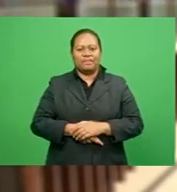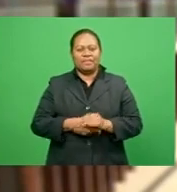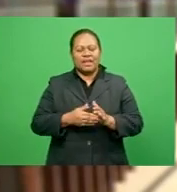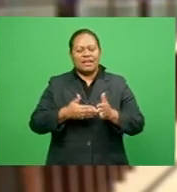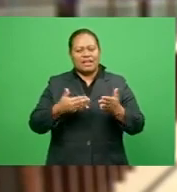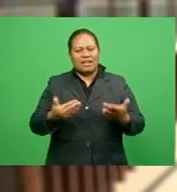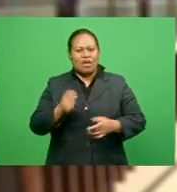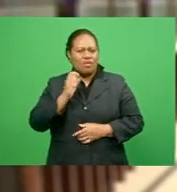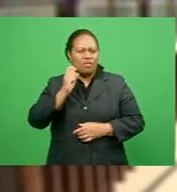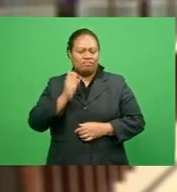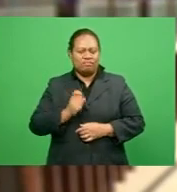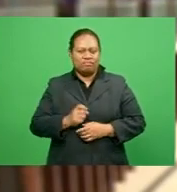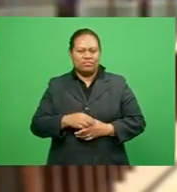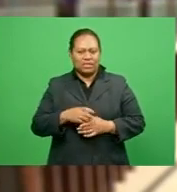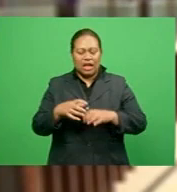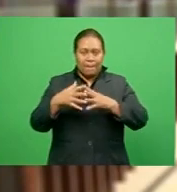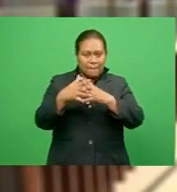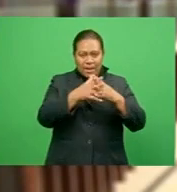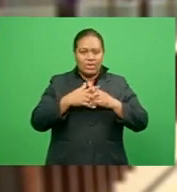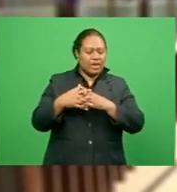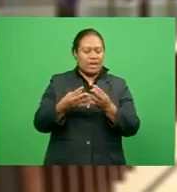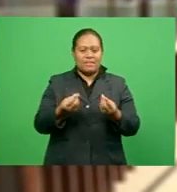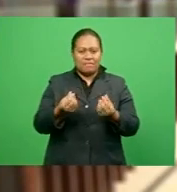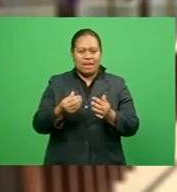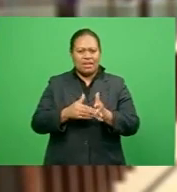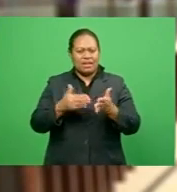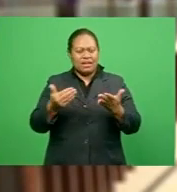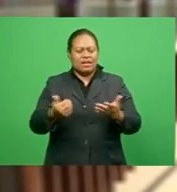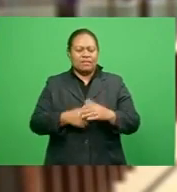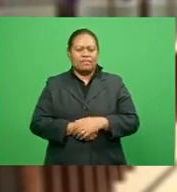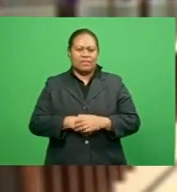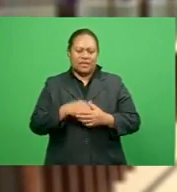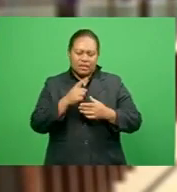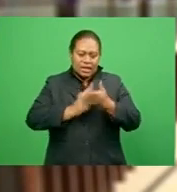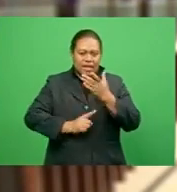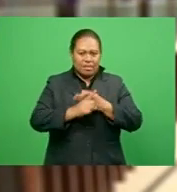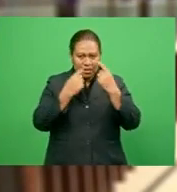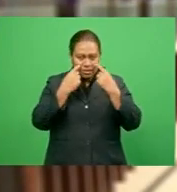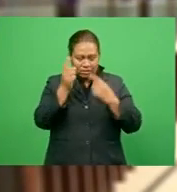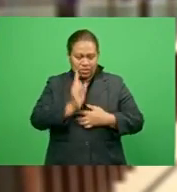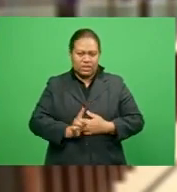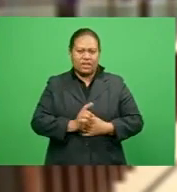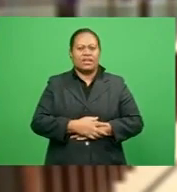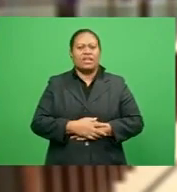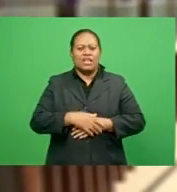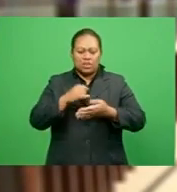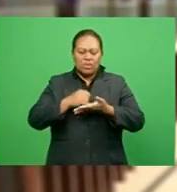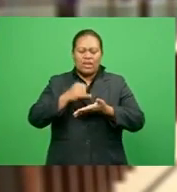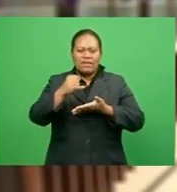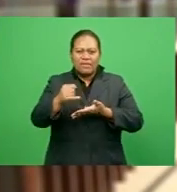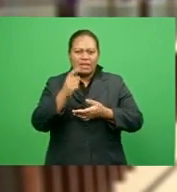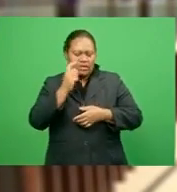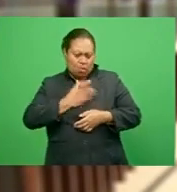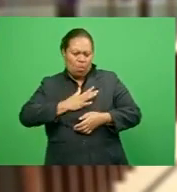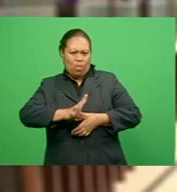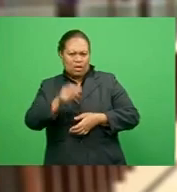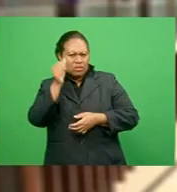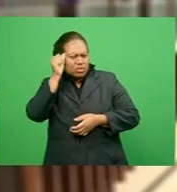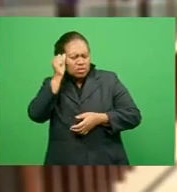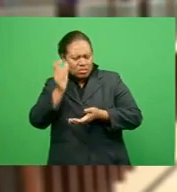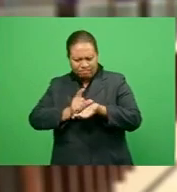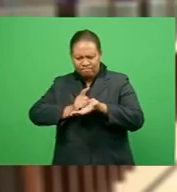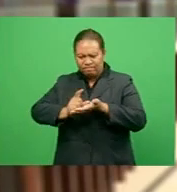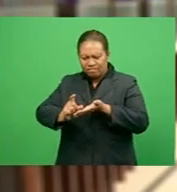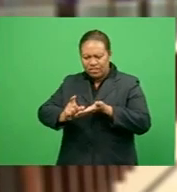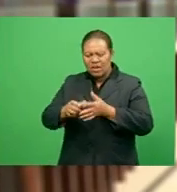exchange front, the US dollar held tight ranges against its peers today as investors awaited clarity on the health of